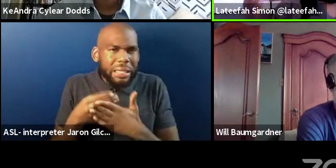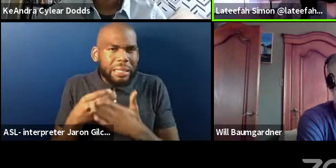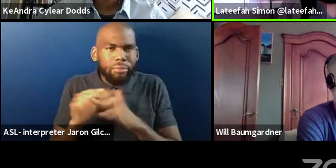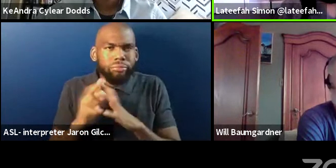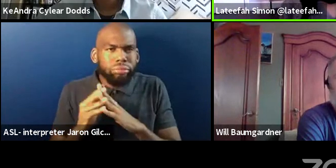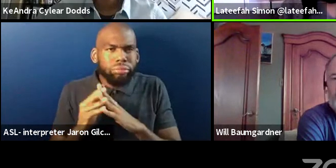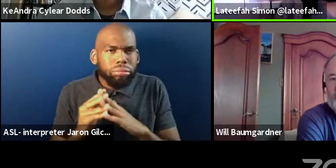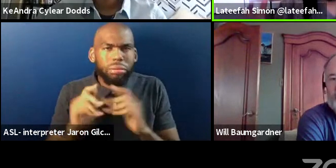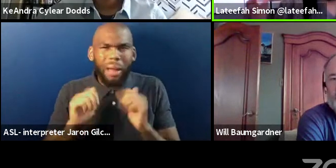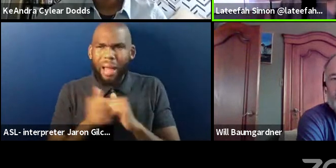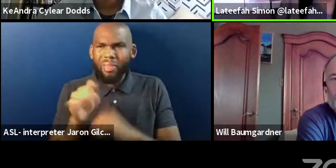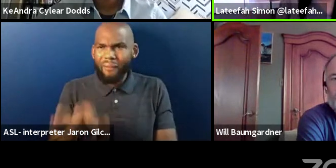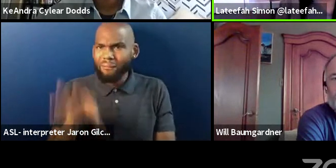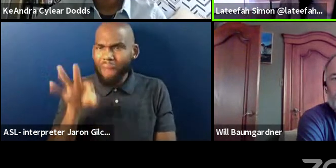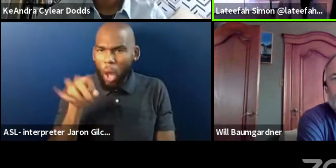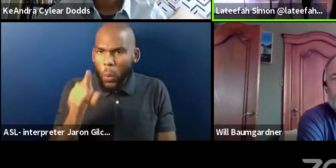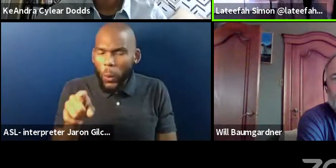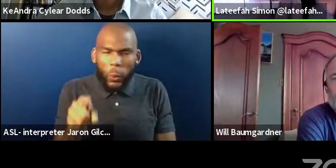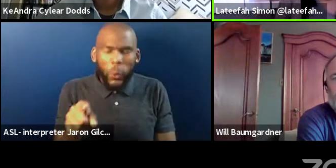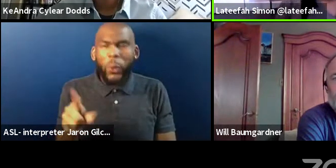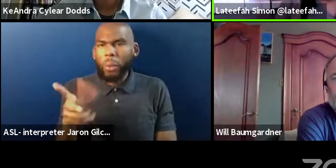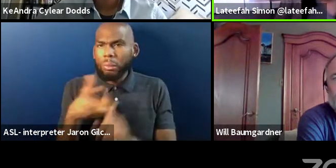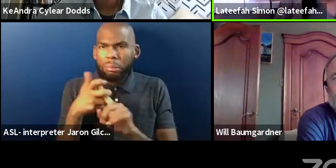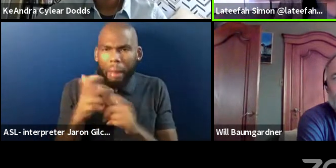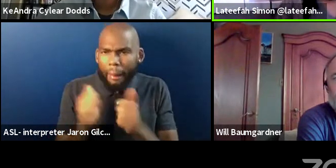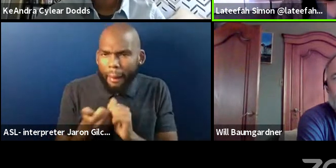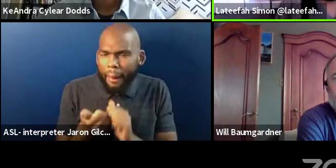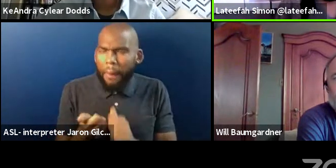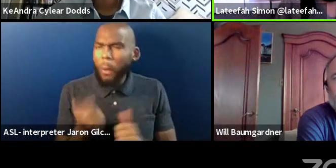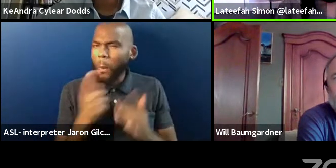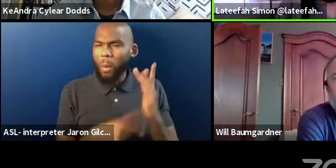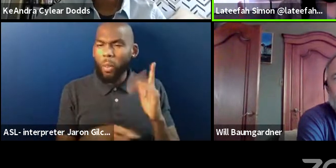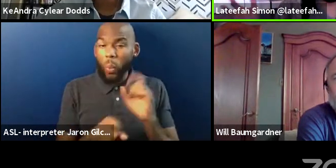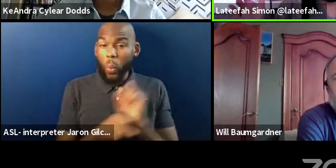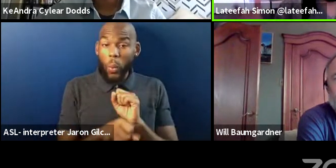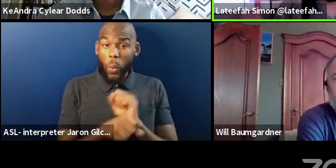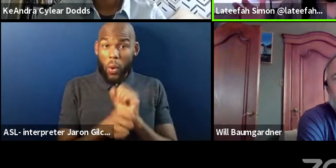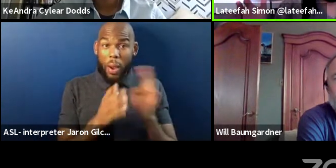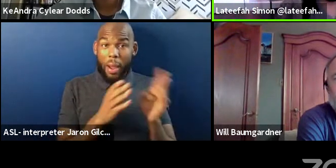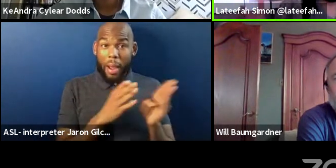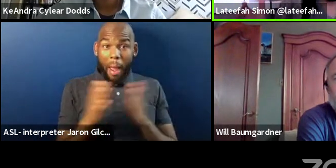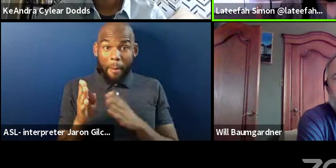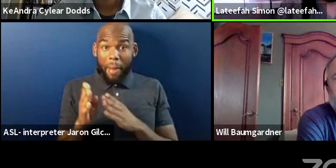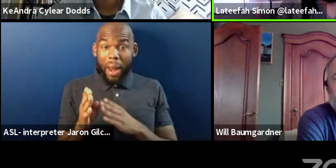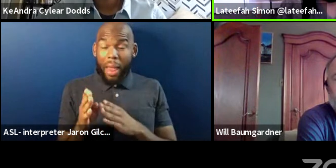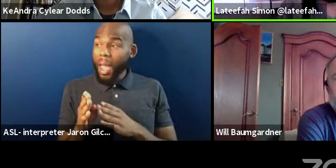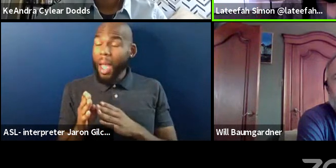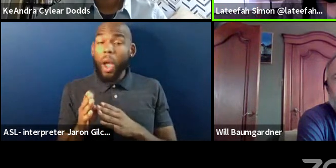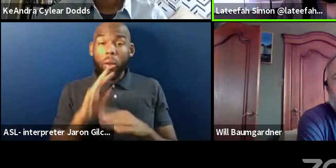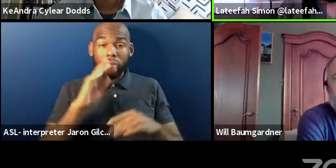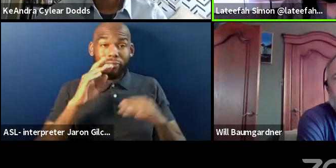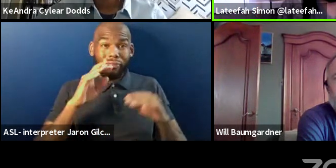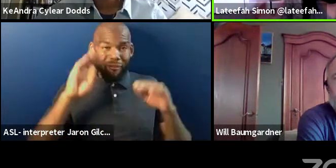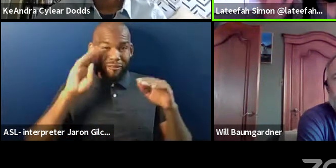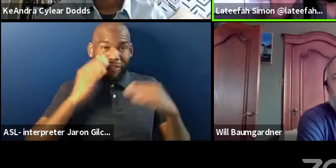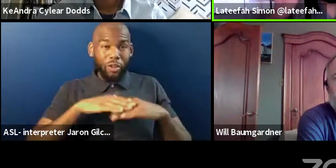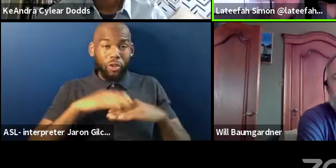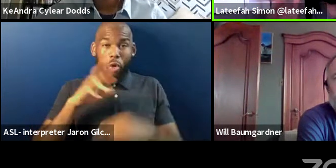how they found you, and really, what the work plan of somebody focused on race and equity looks like